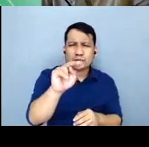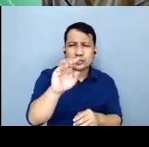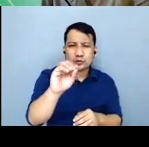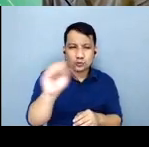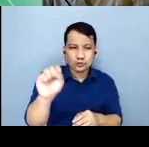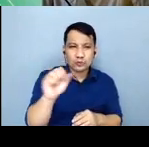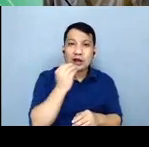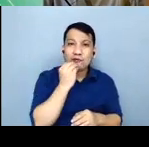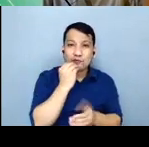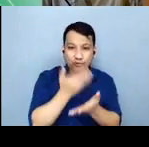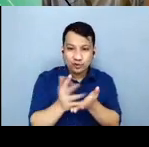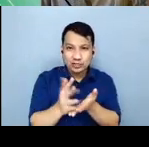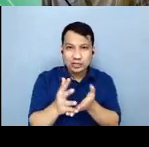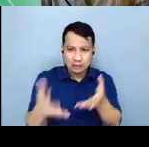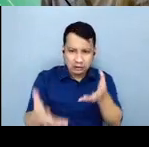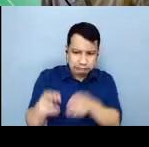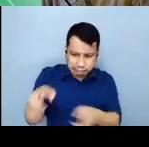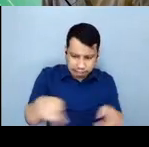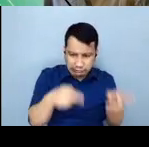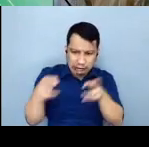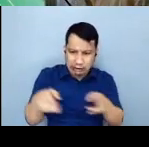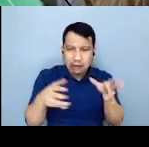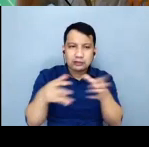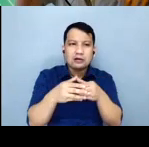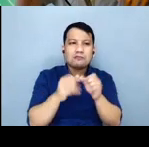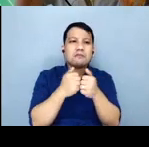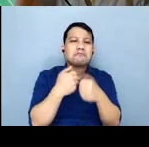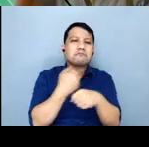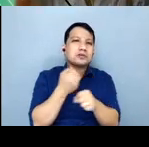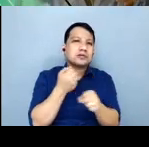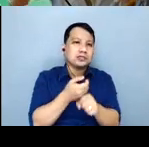create these kind of panels. And it's a cool way of marrying